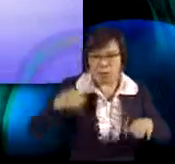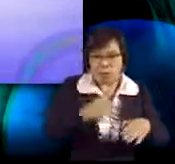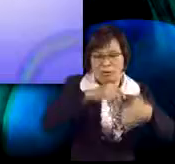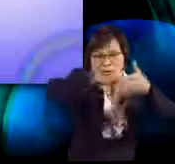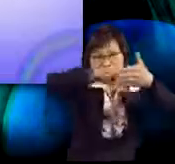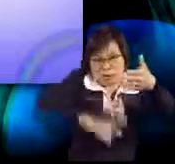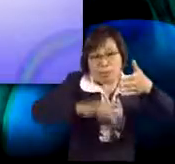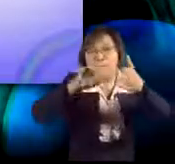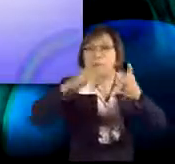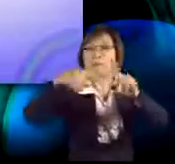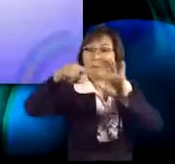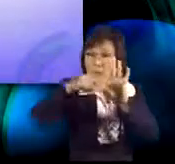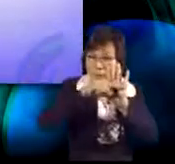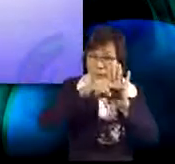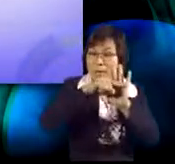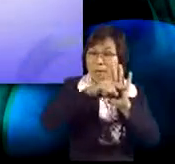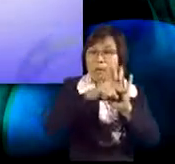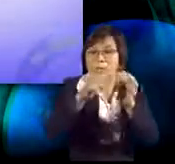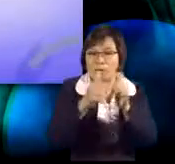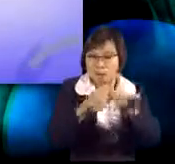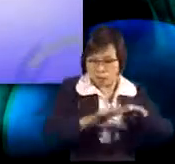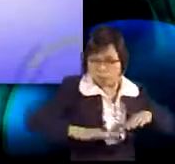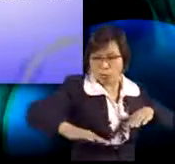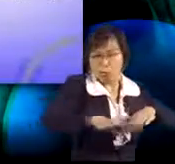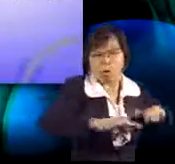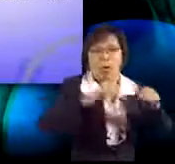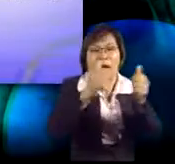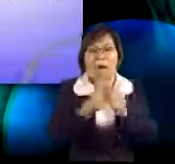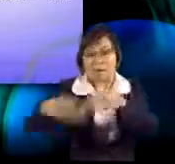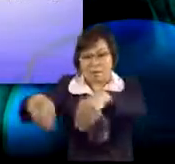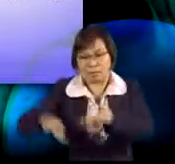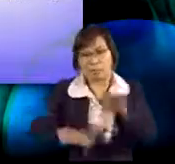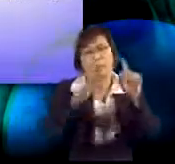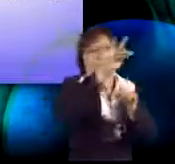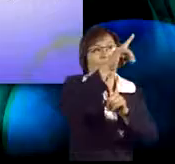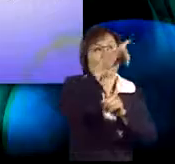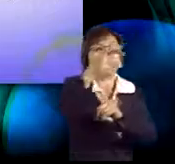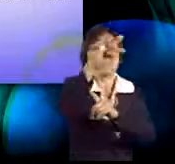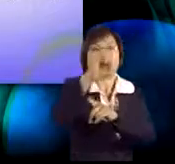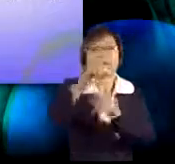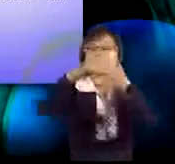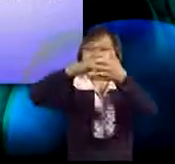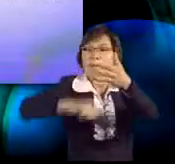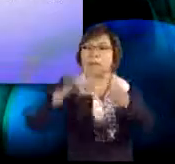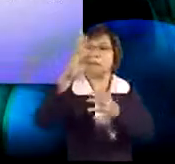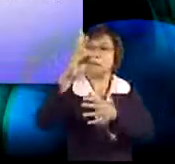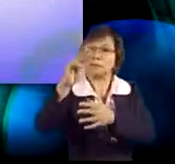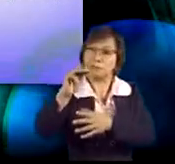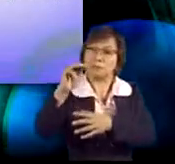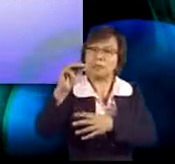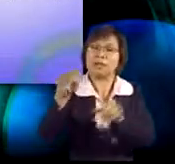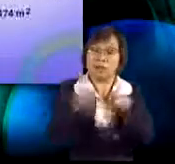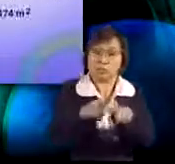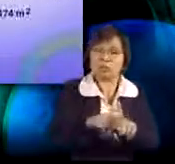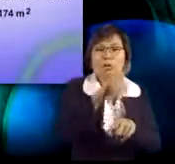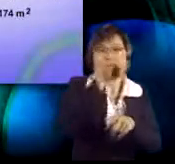subtract the area of the floor with the area of the carpet. So 180 meters square subtract 6 meters square